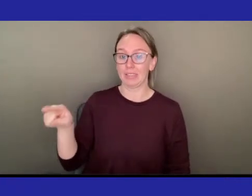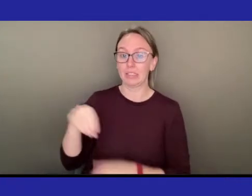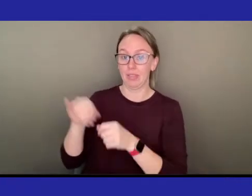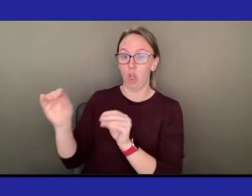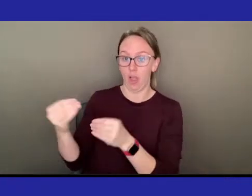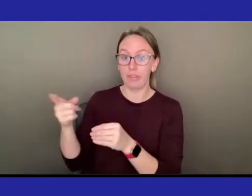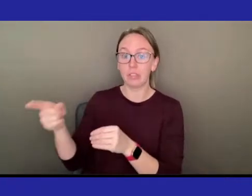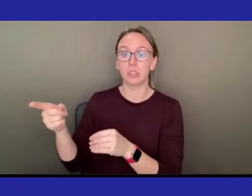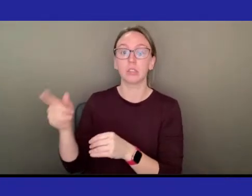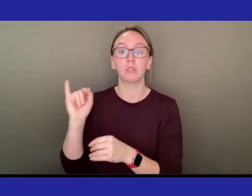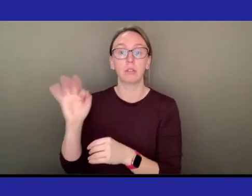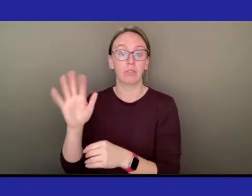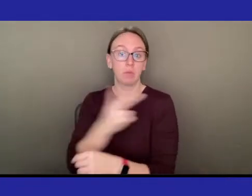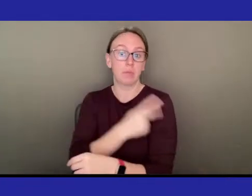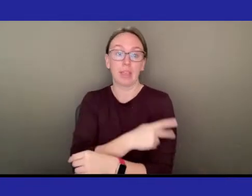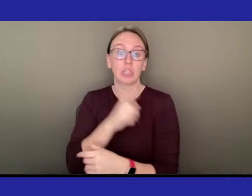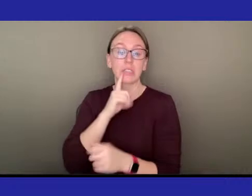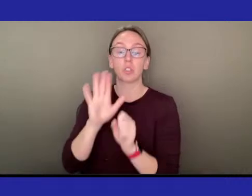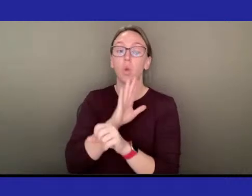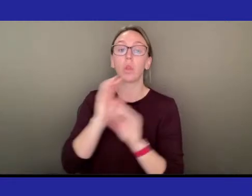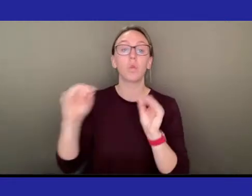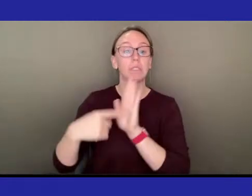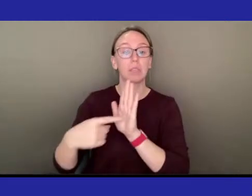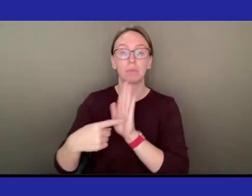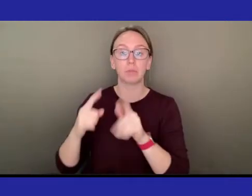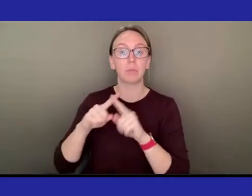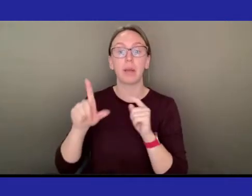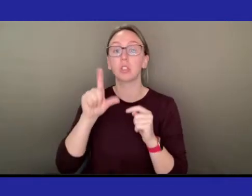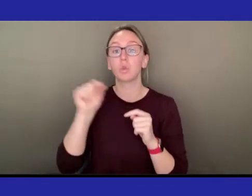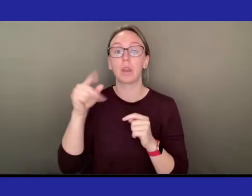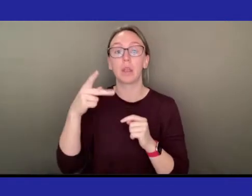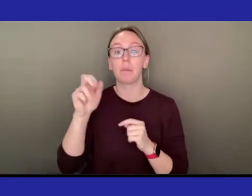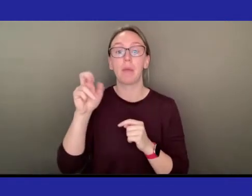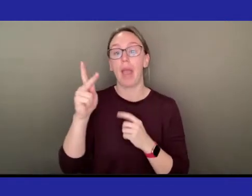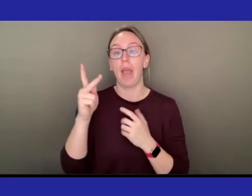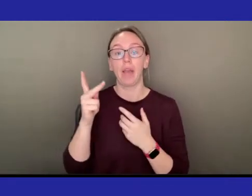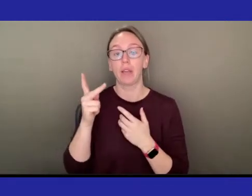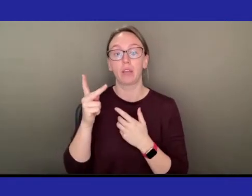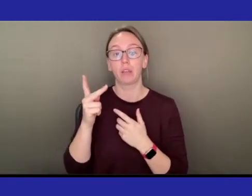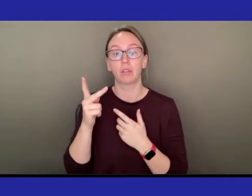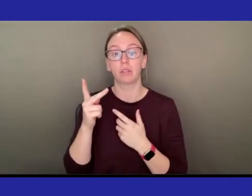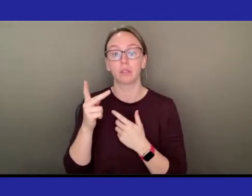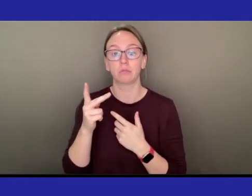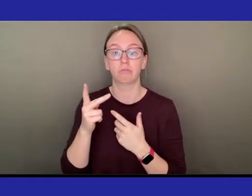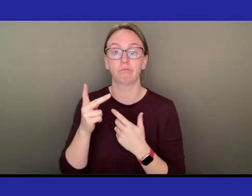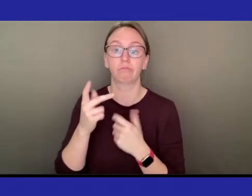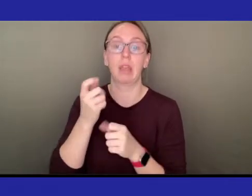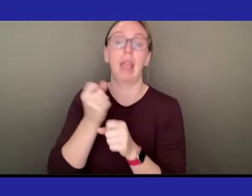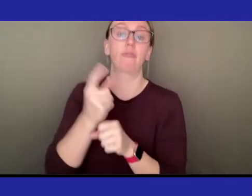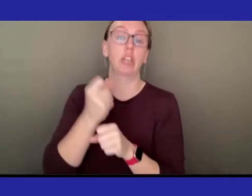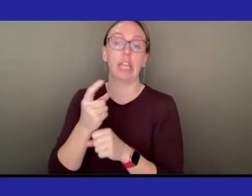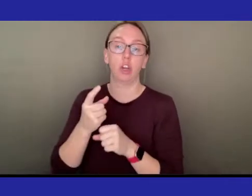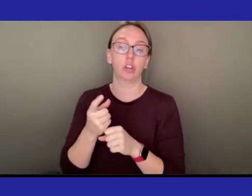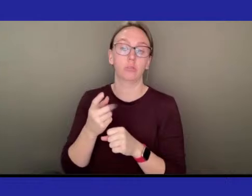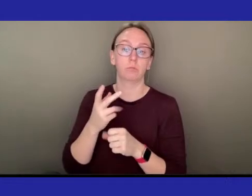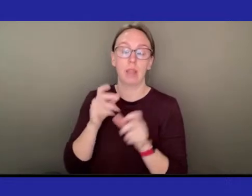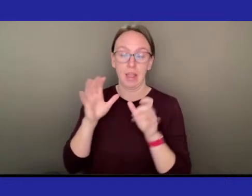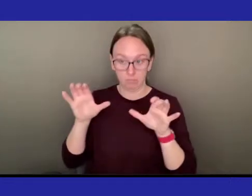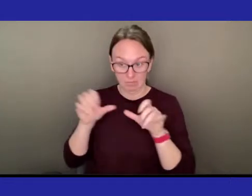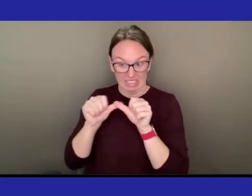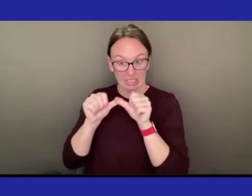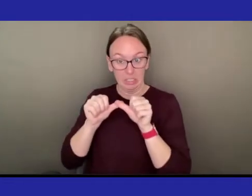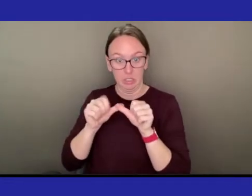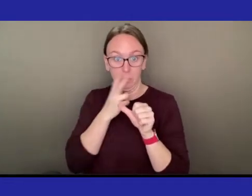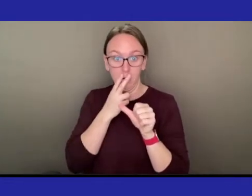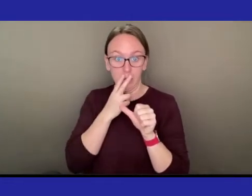but 20-pack a year and so on, is actively or stopped recently smoking. He's referring to this program.